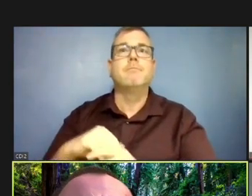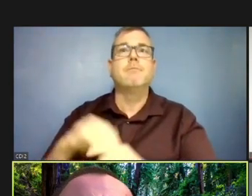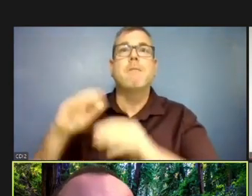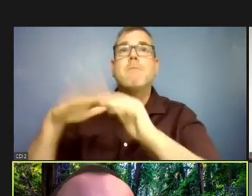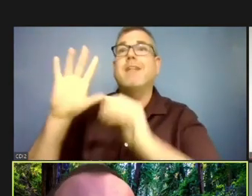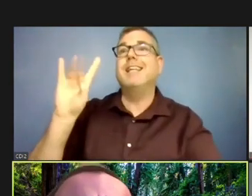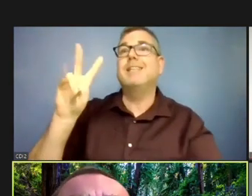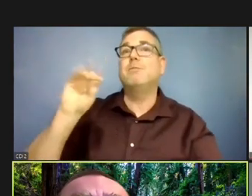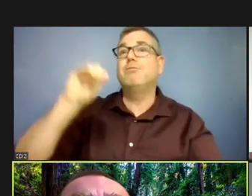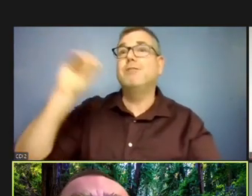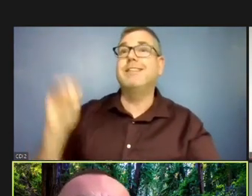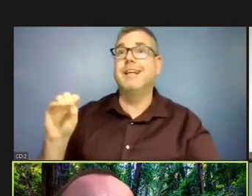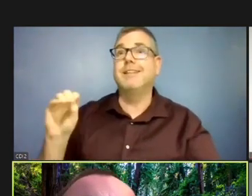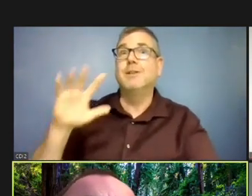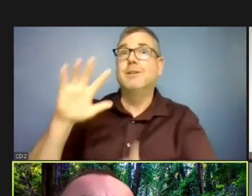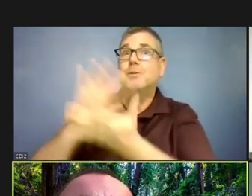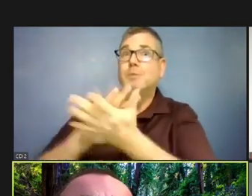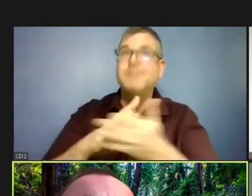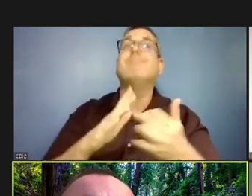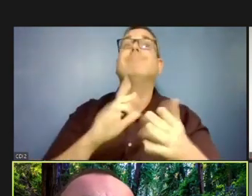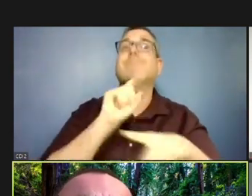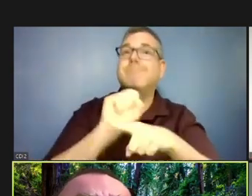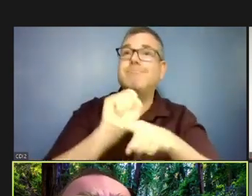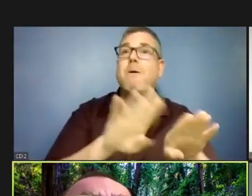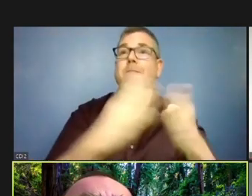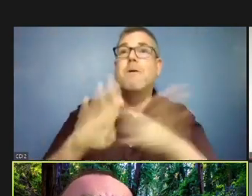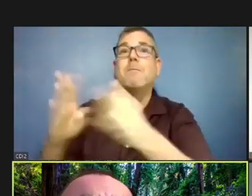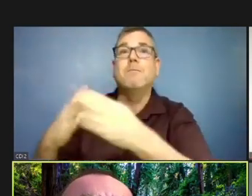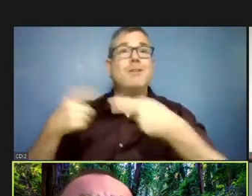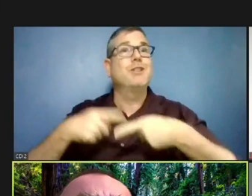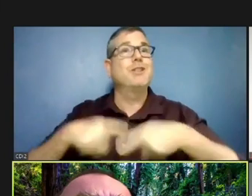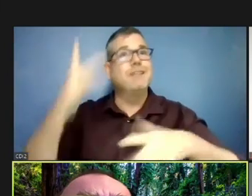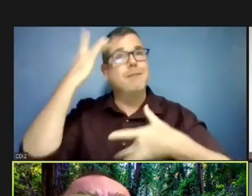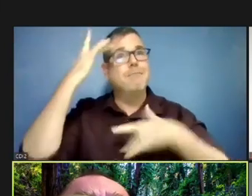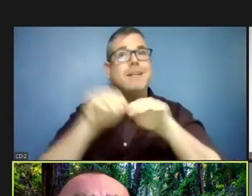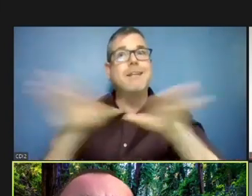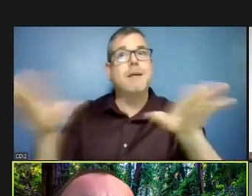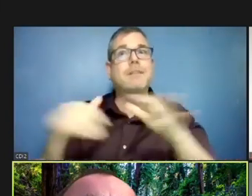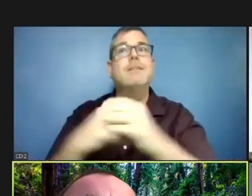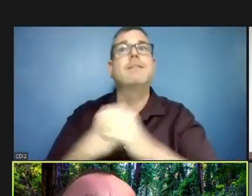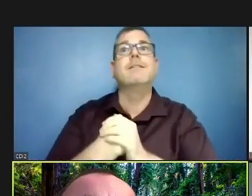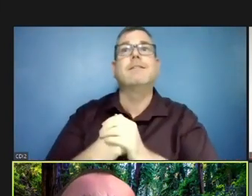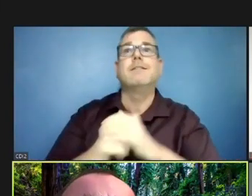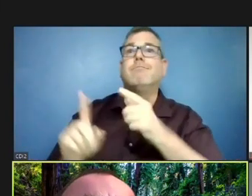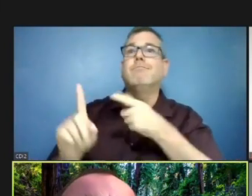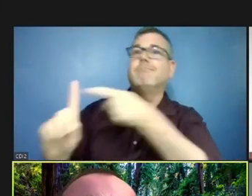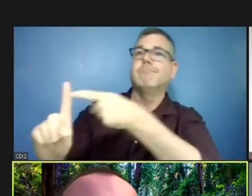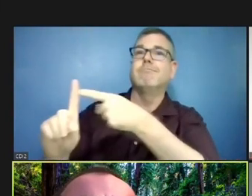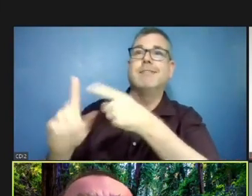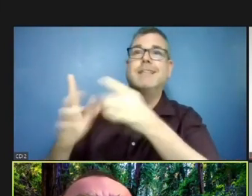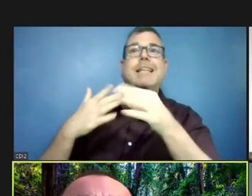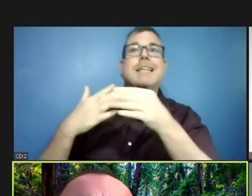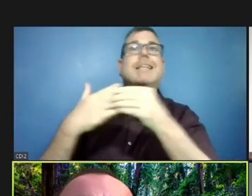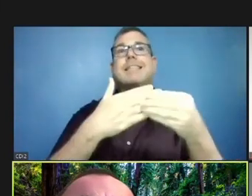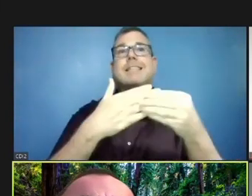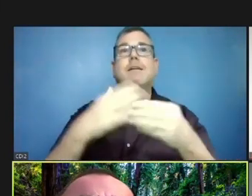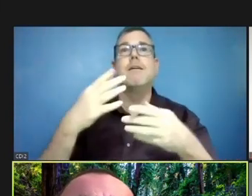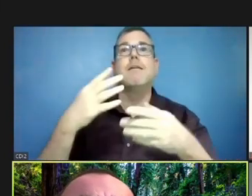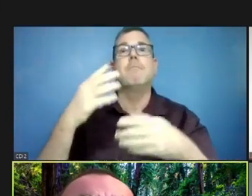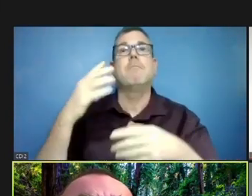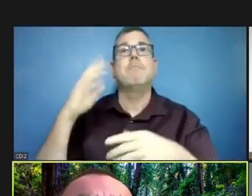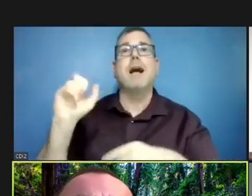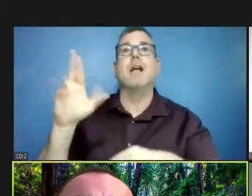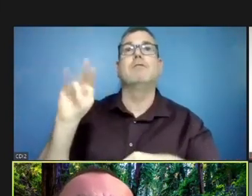during the pandemic. She also leads Marin Public Health Emergency Response Program. She's